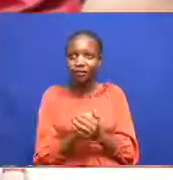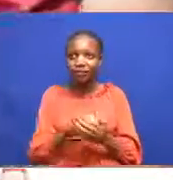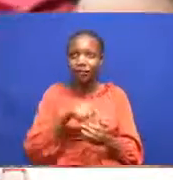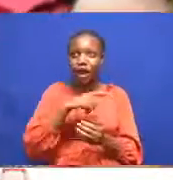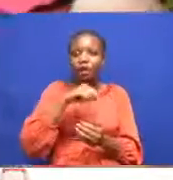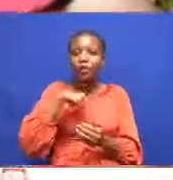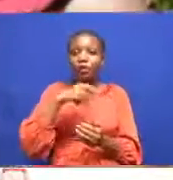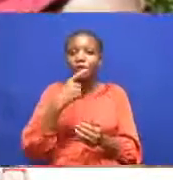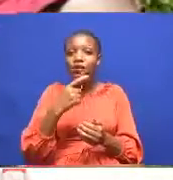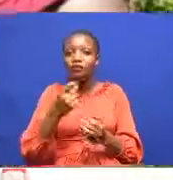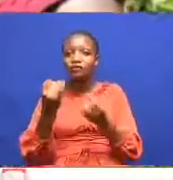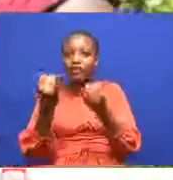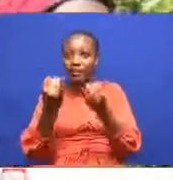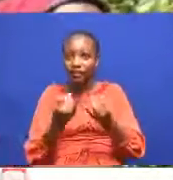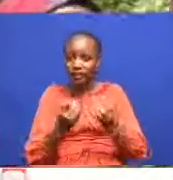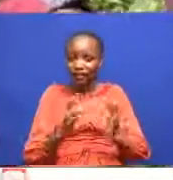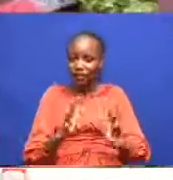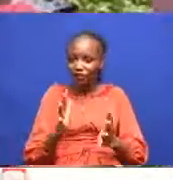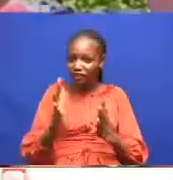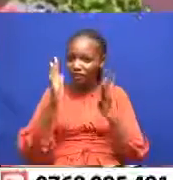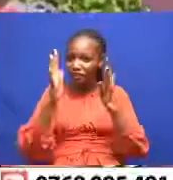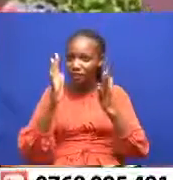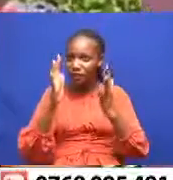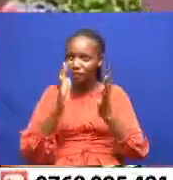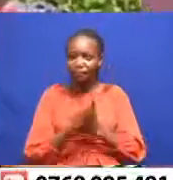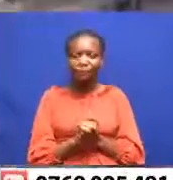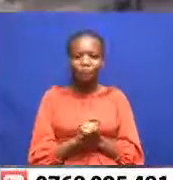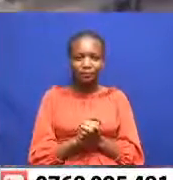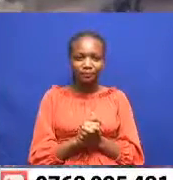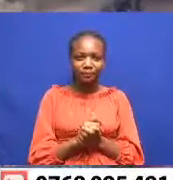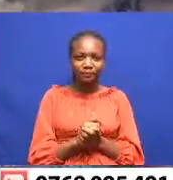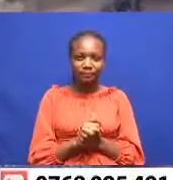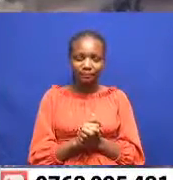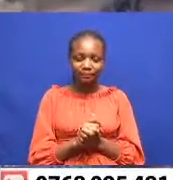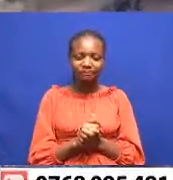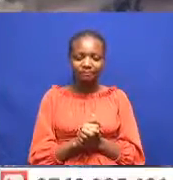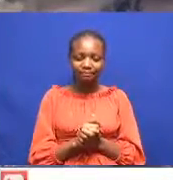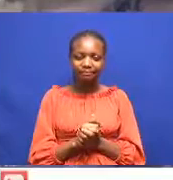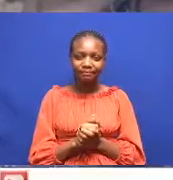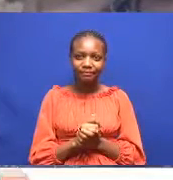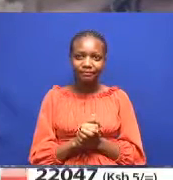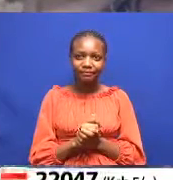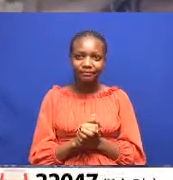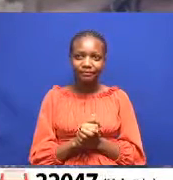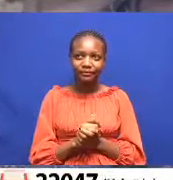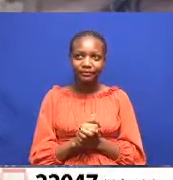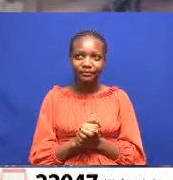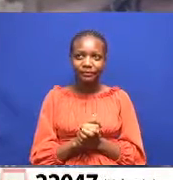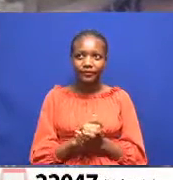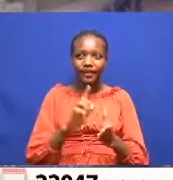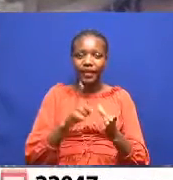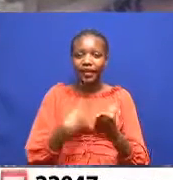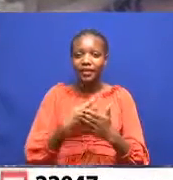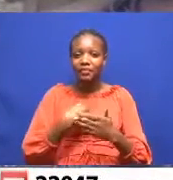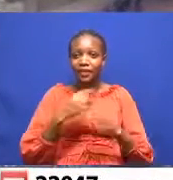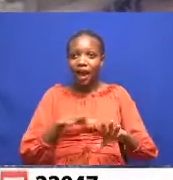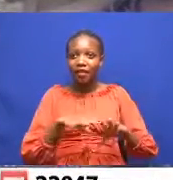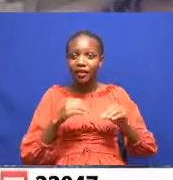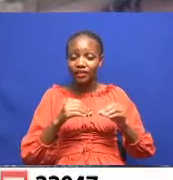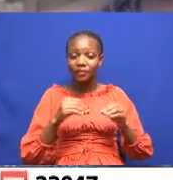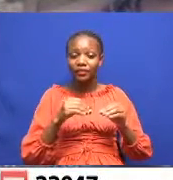introduction. In Kikuyu, we call it Koha Baby. So, like, I have accepted fully this man